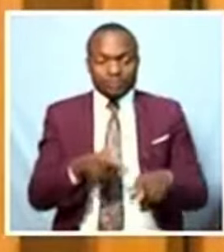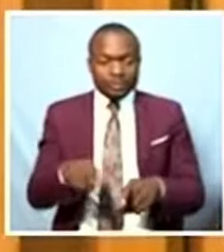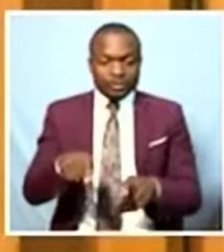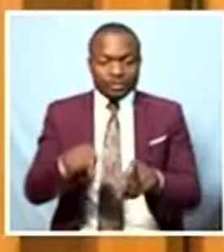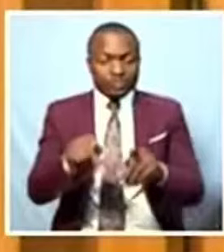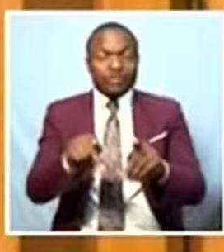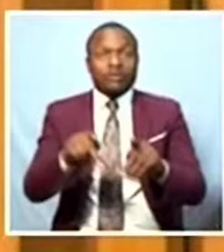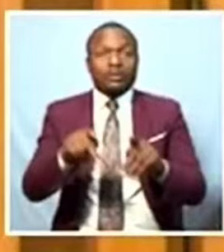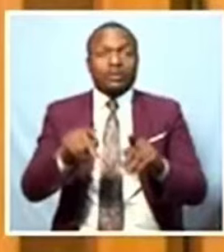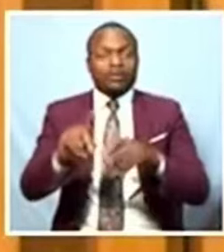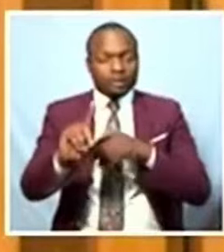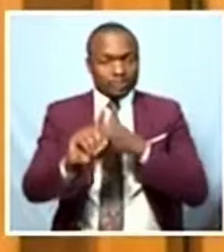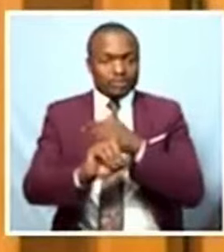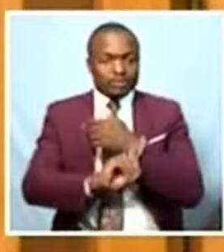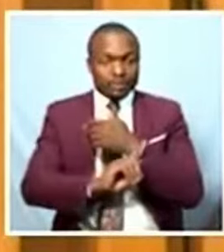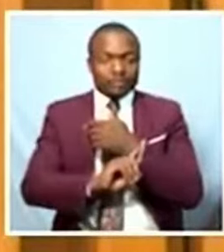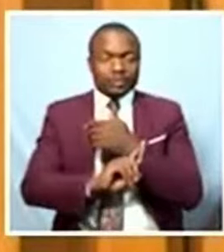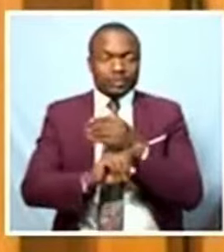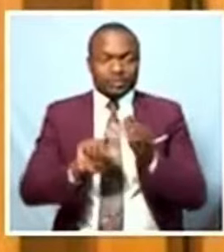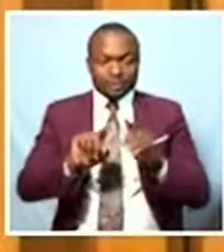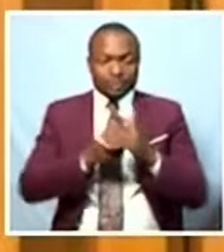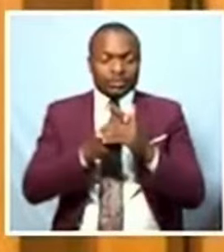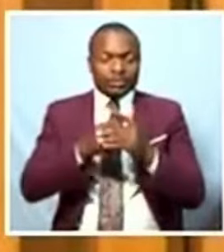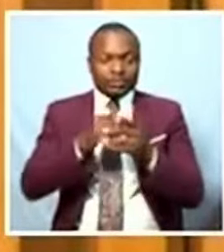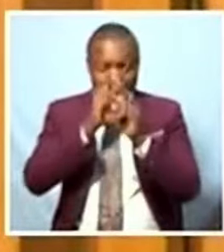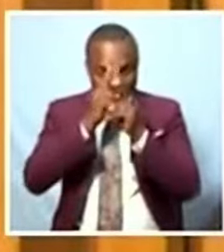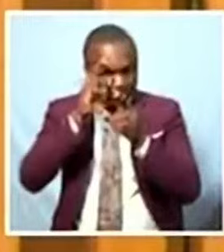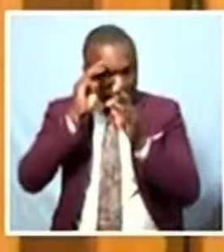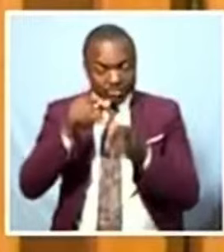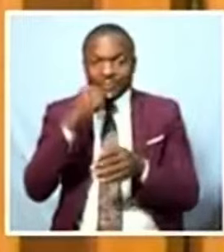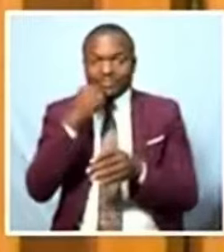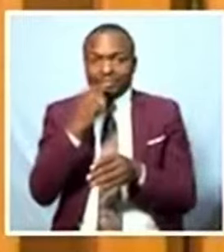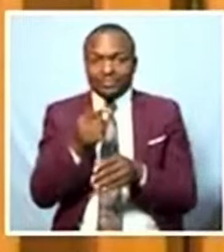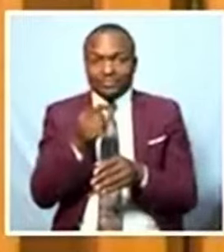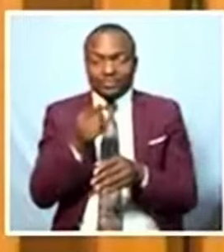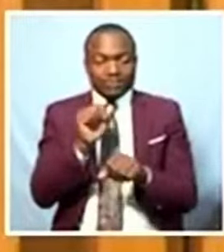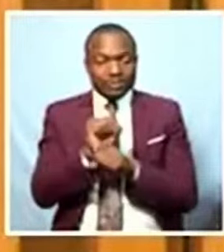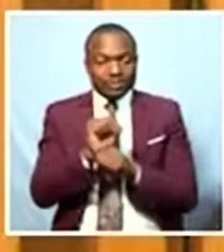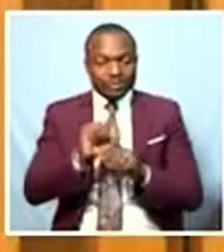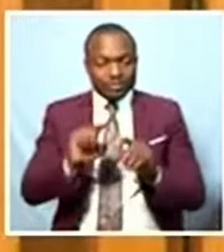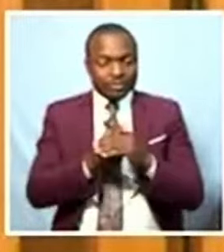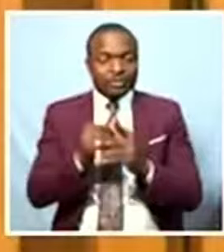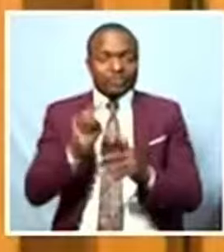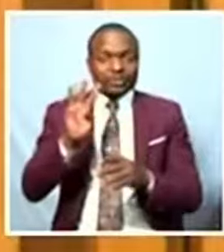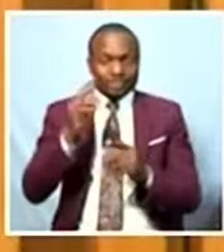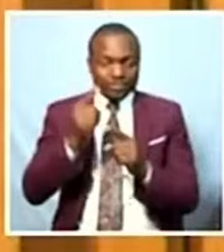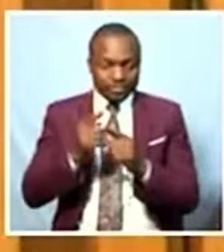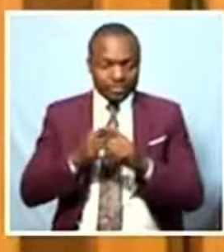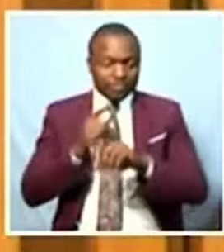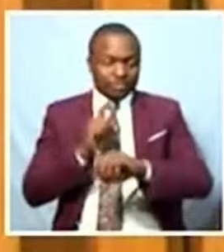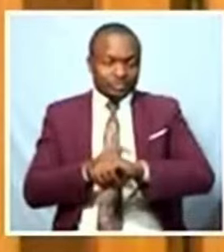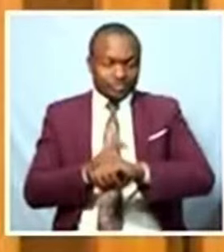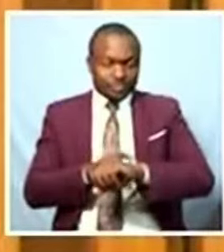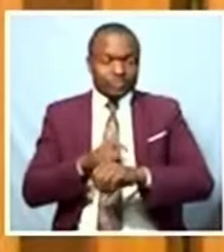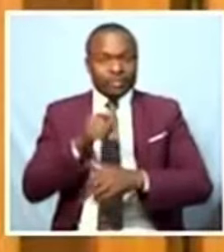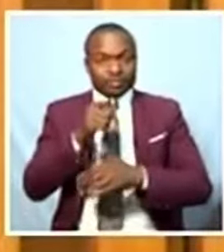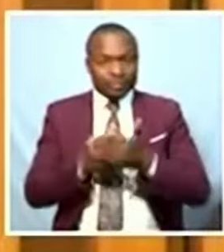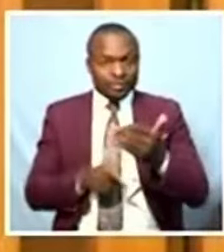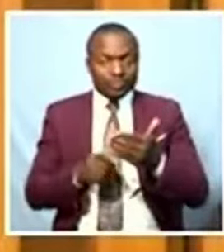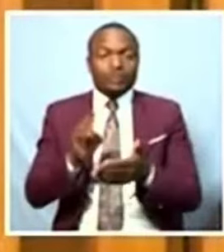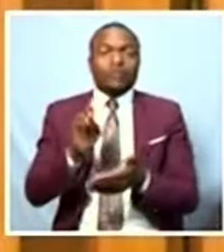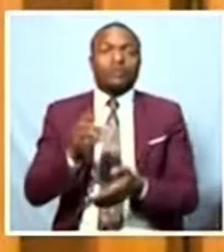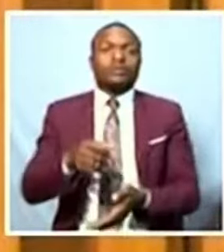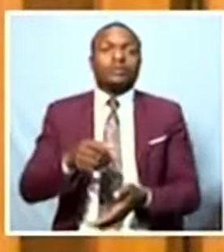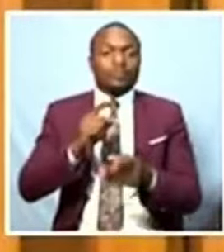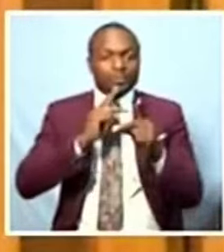Town Council will commence. The minister did respond that the works would commence in 4 months' time. In B, what the estimated cost